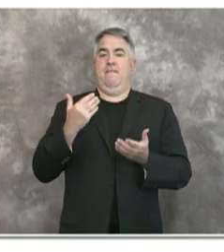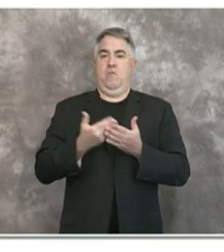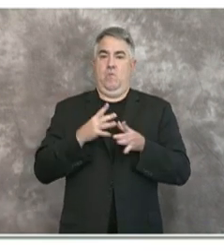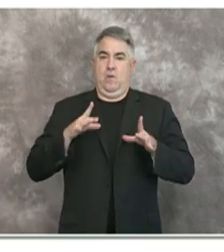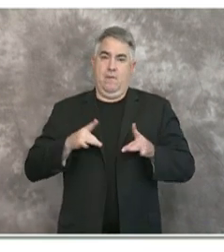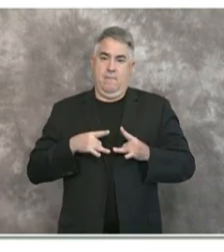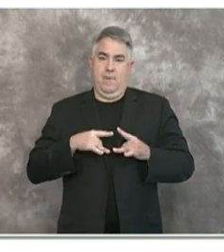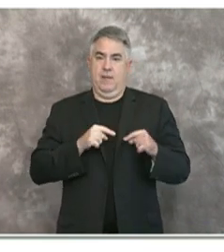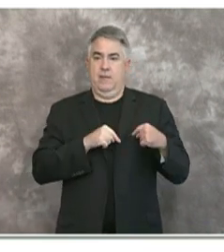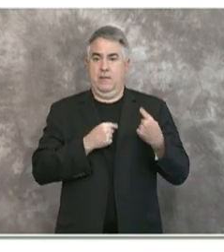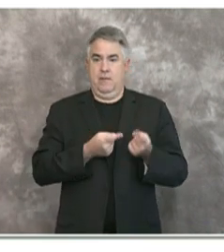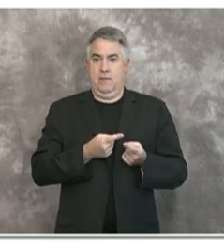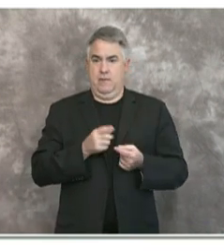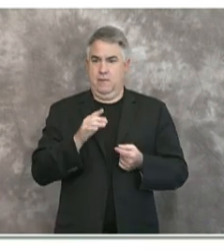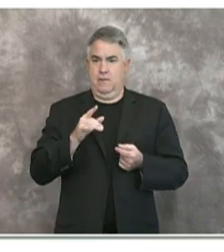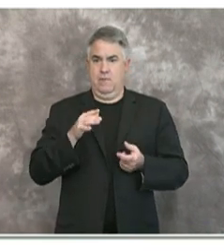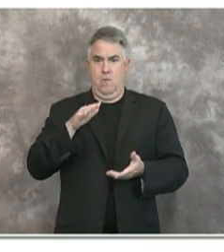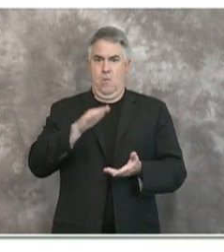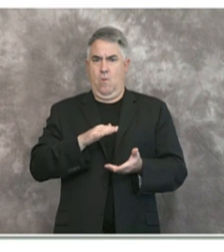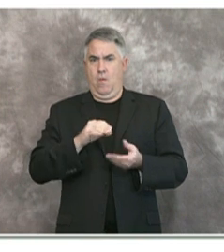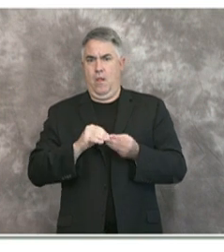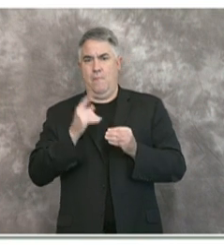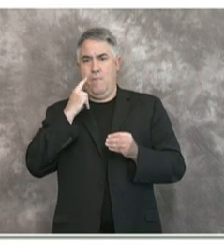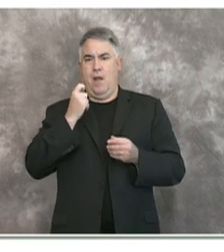Again, that is out of the